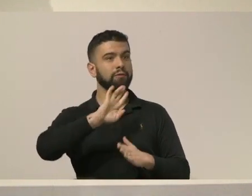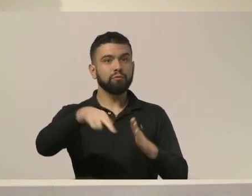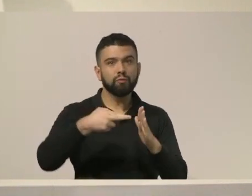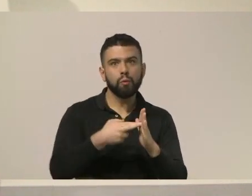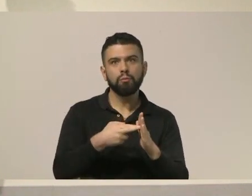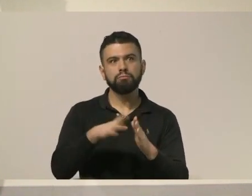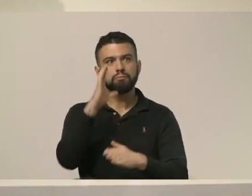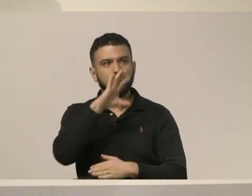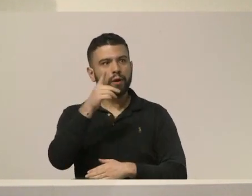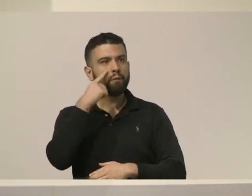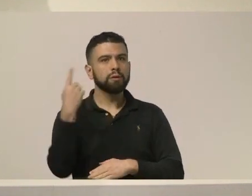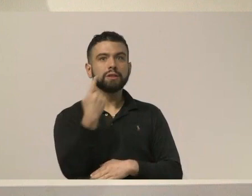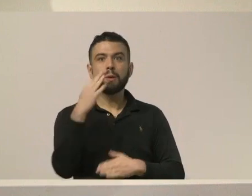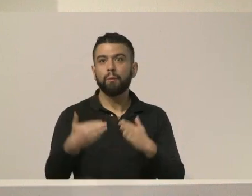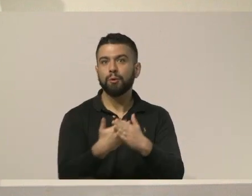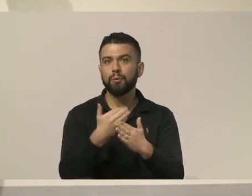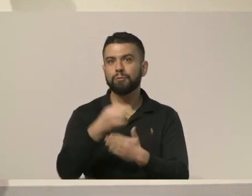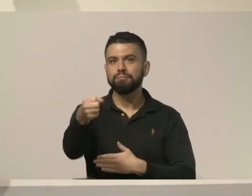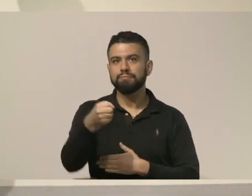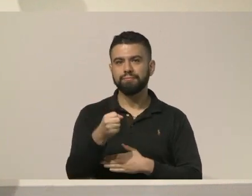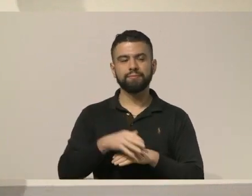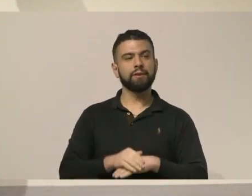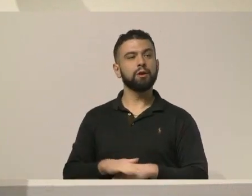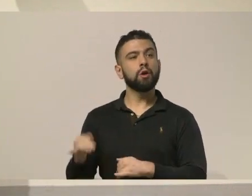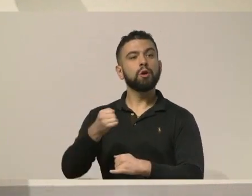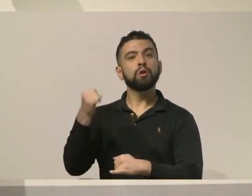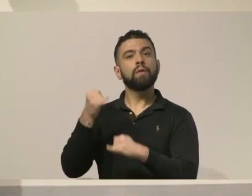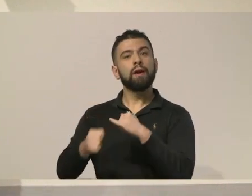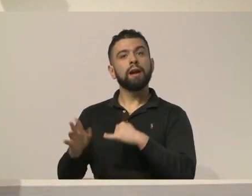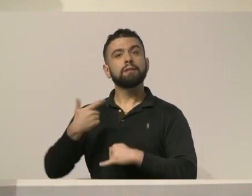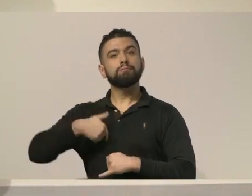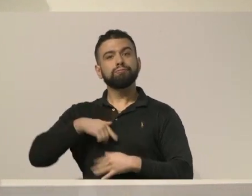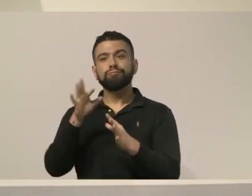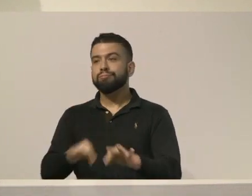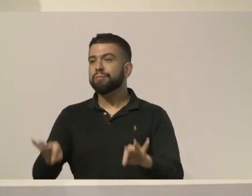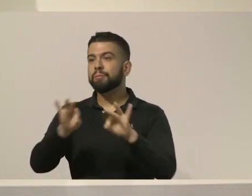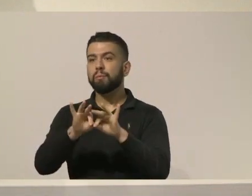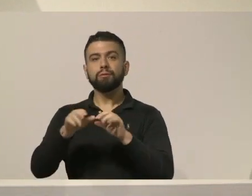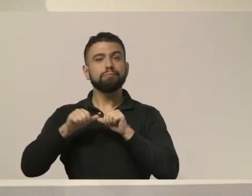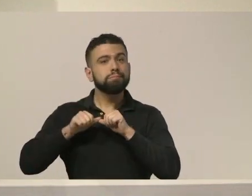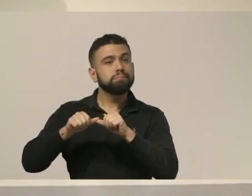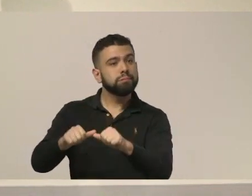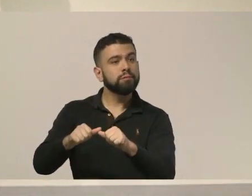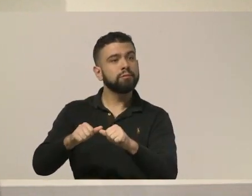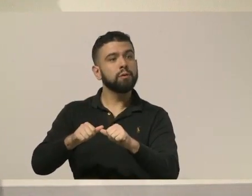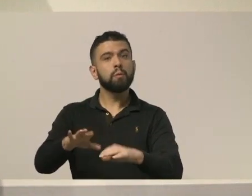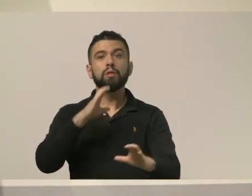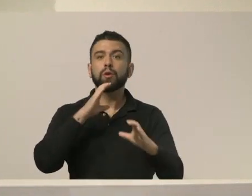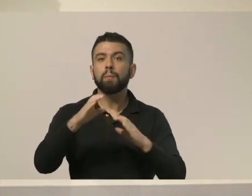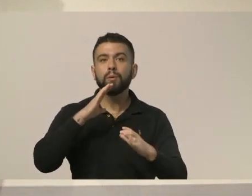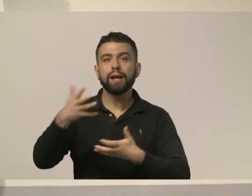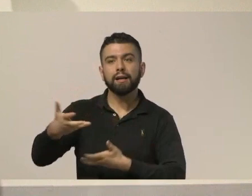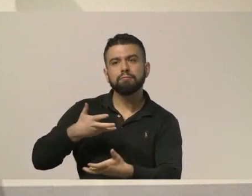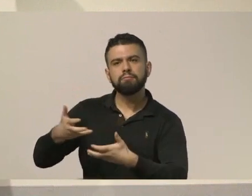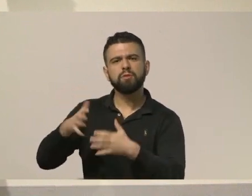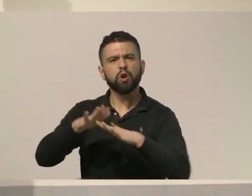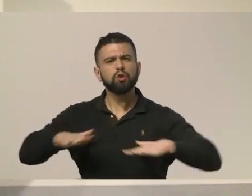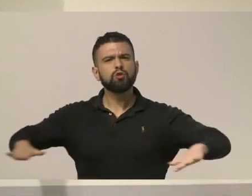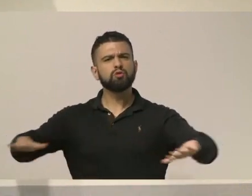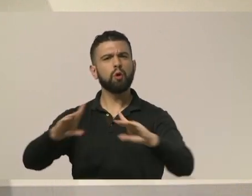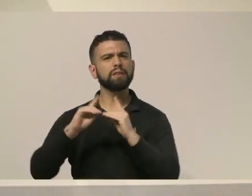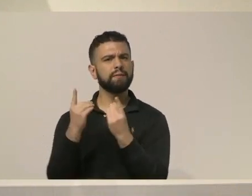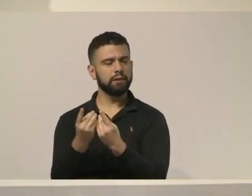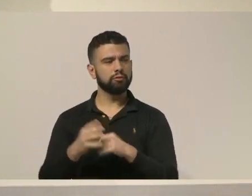possible. Finally, we are making important strides with communicating and collaborating cross-divisionally.